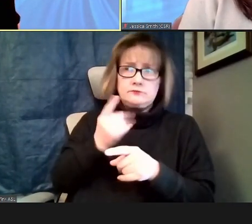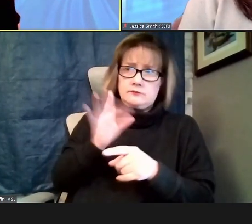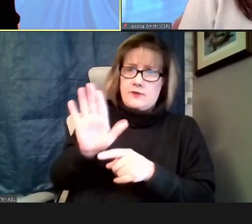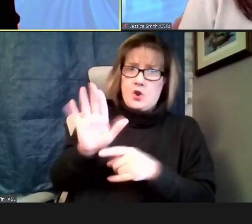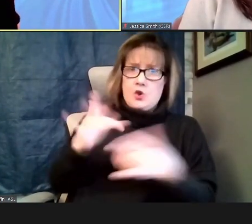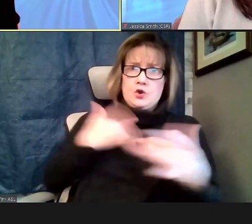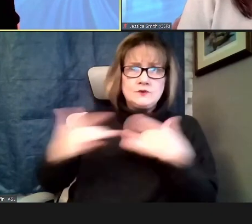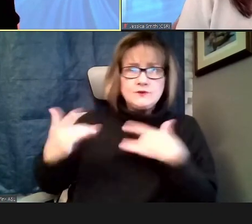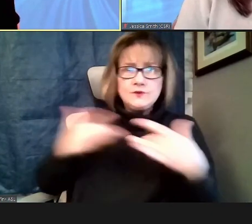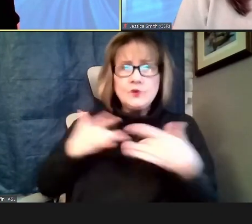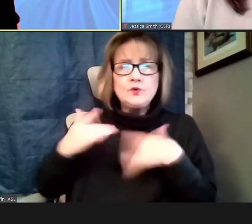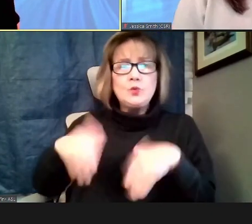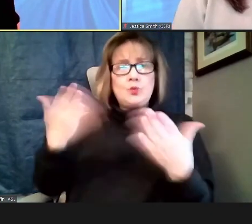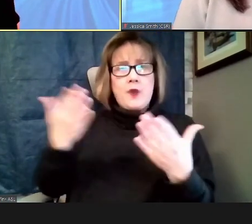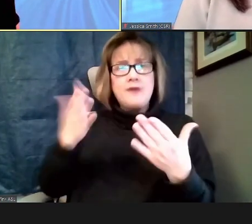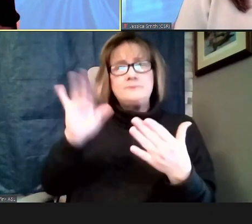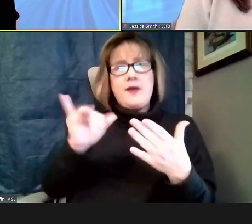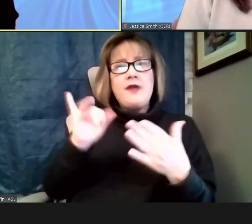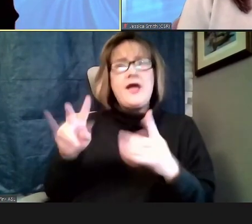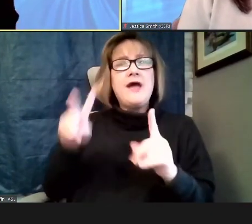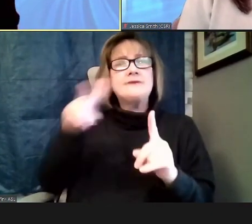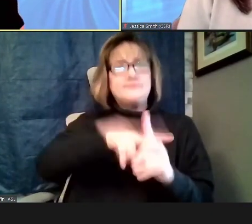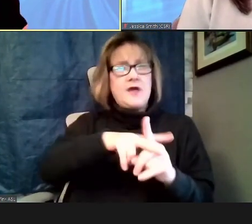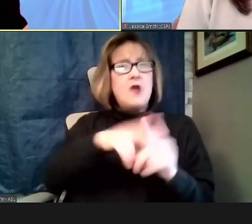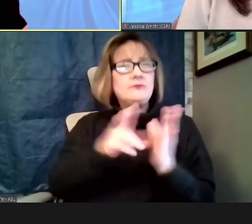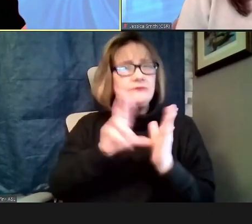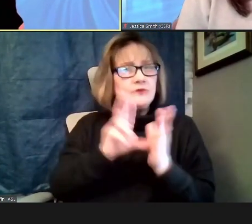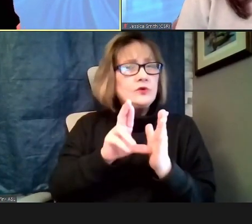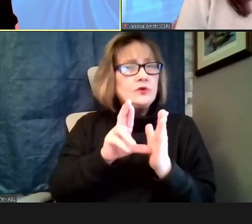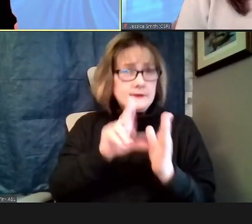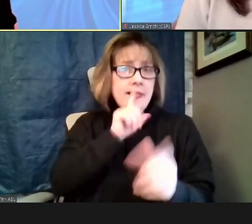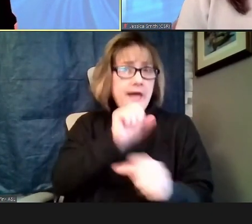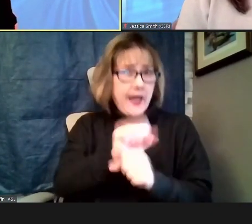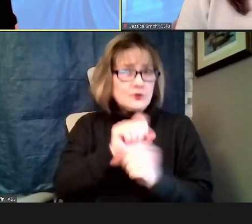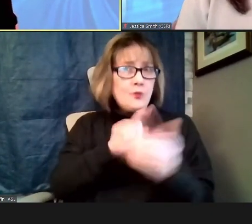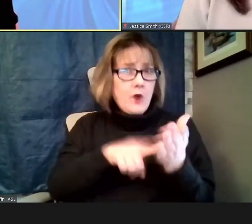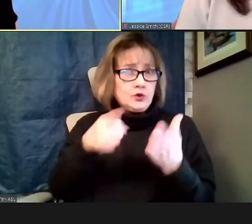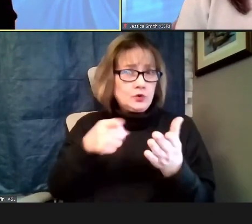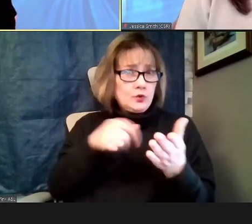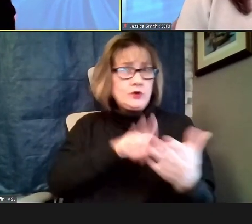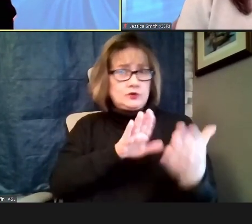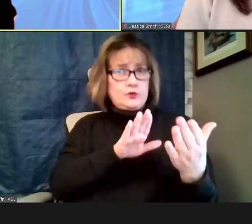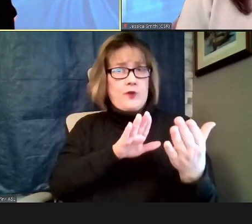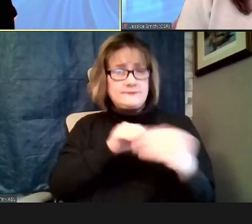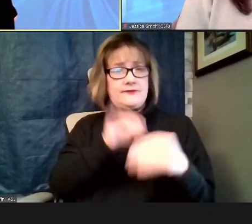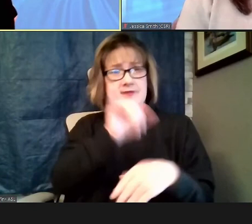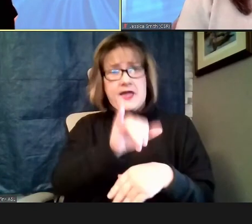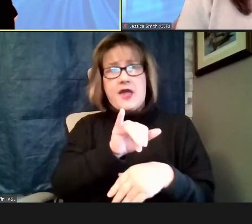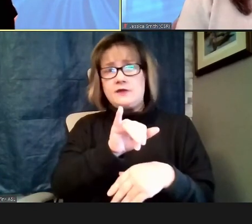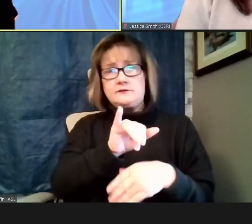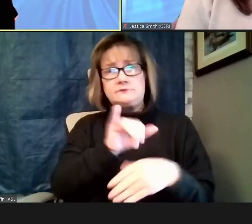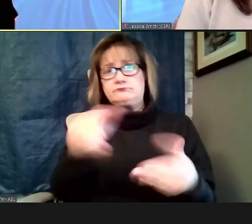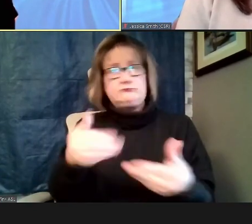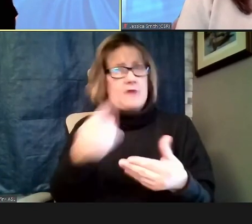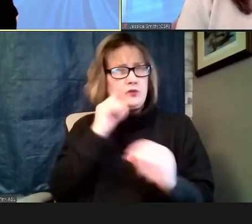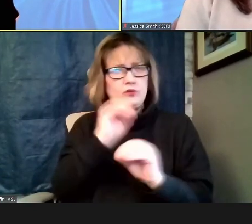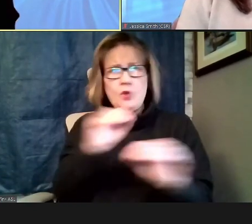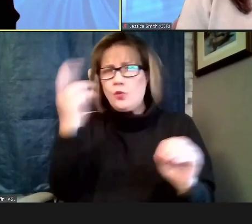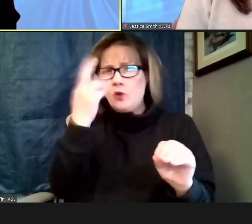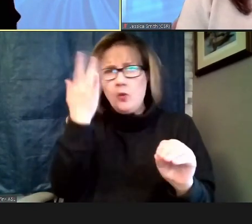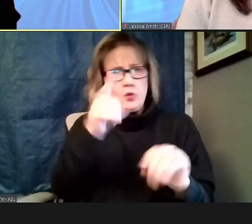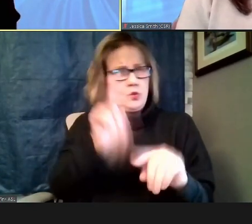concerns raised by the assigned reviewers is actually what you're addressing in your introduction. I think there's no reason why you